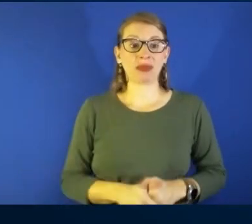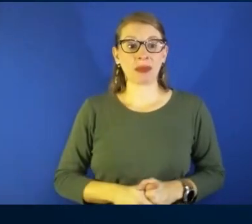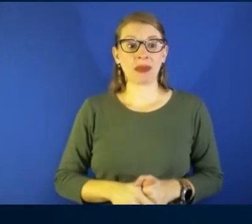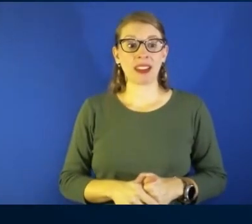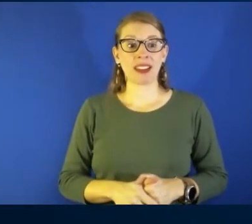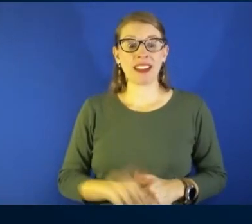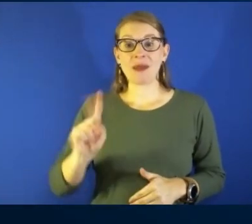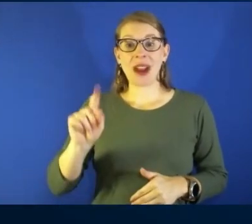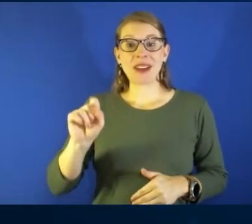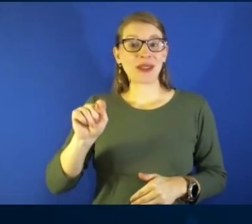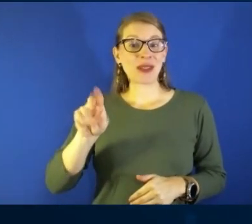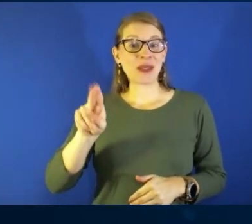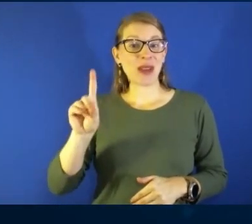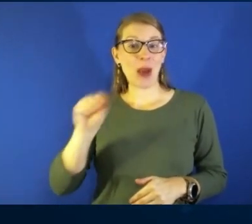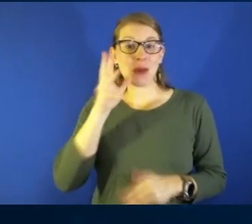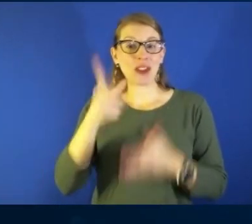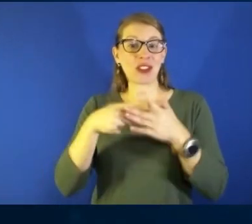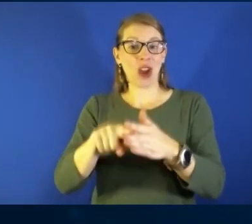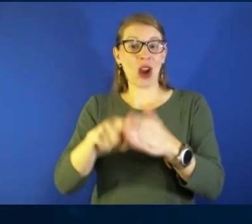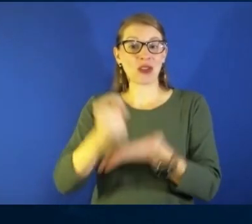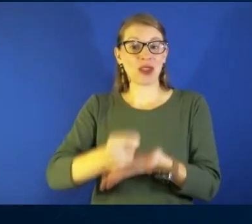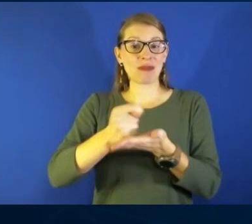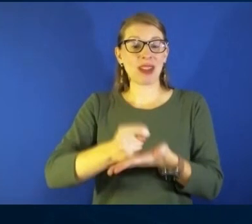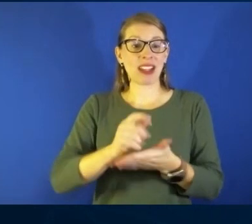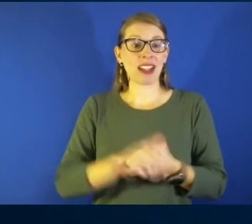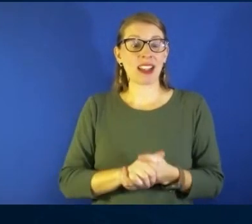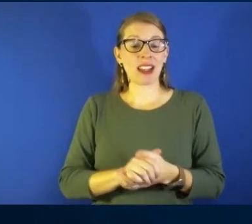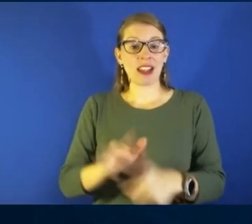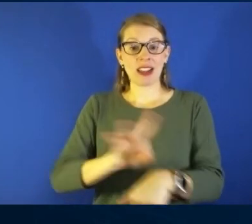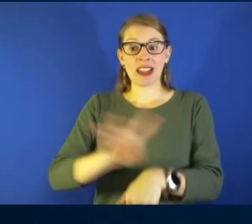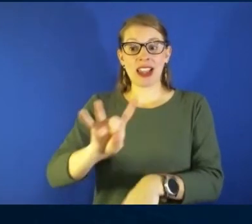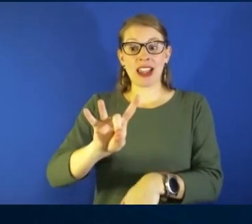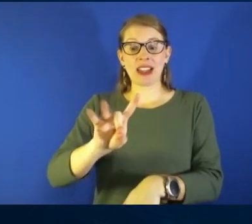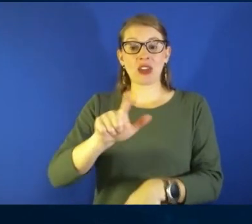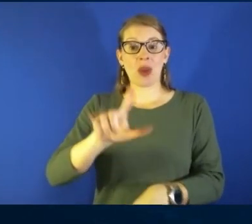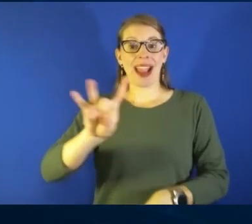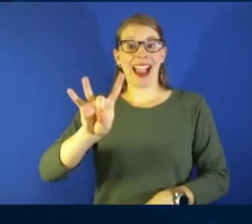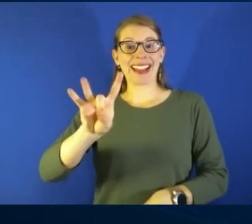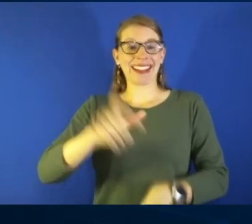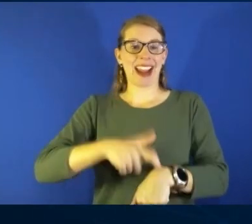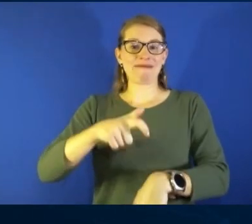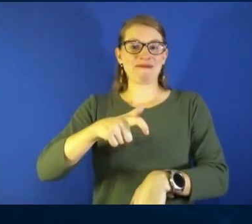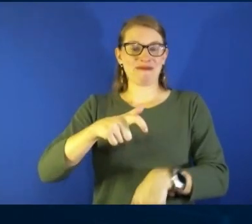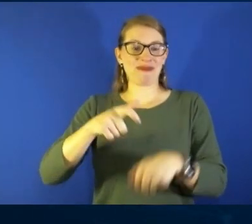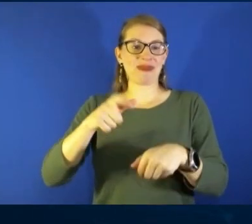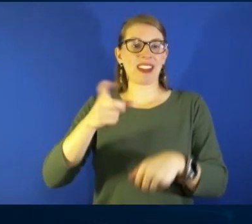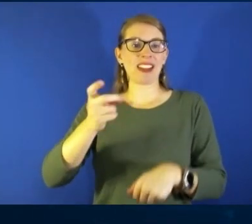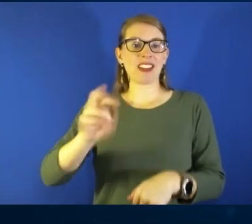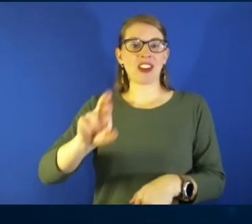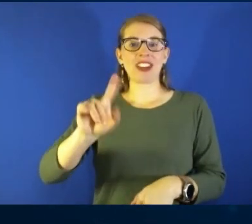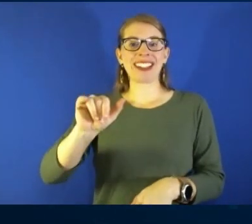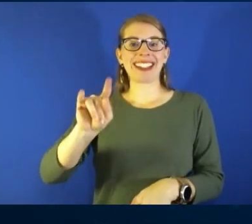They're going to start this treatment at 8:28 is the time that Dr. Steckline just gave.